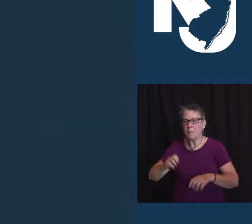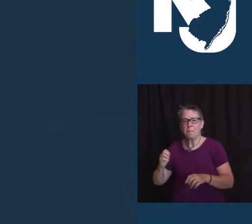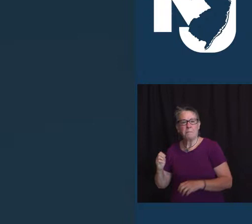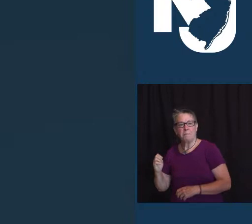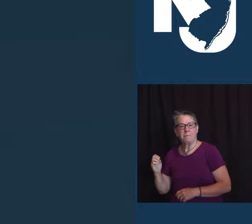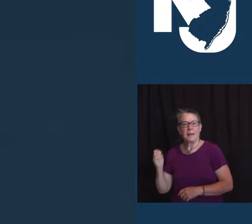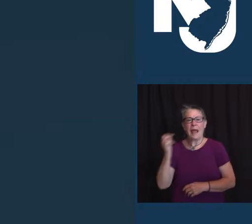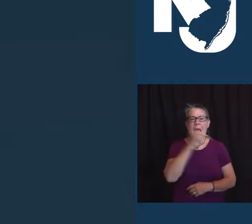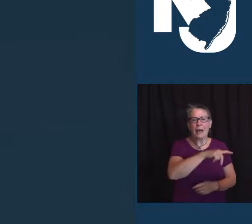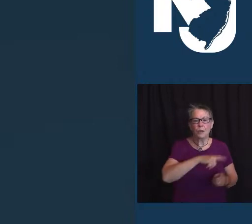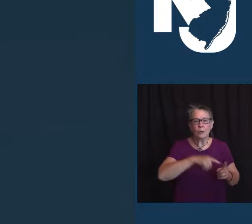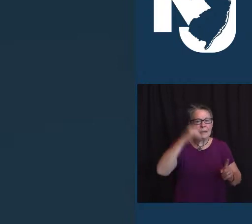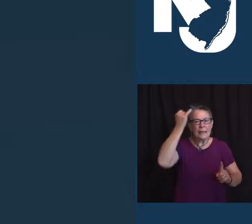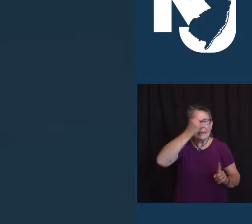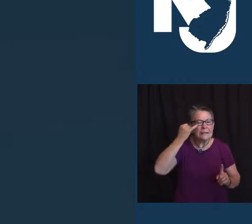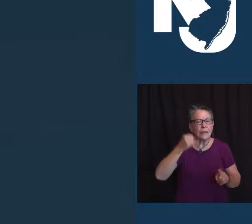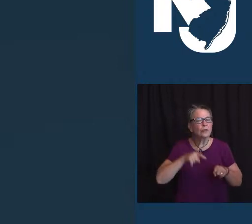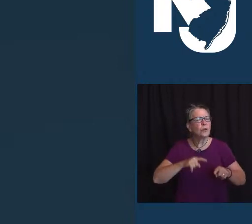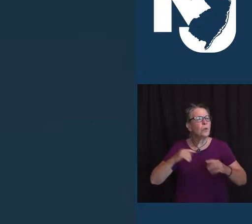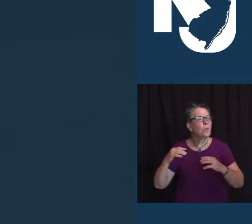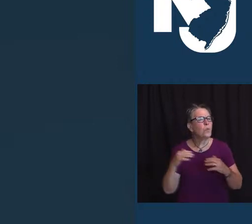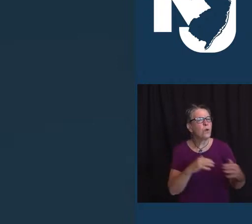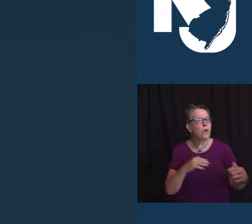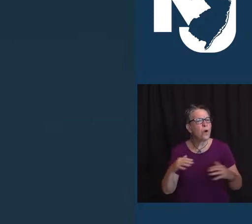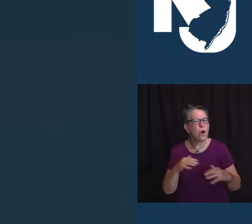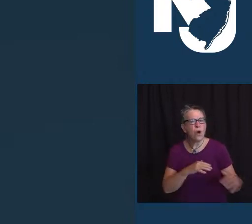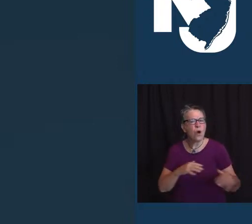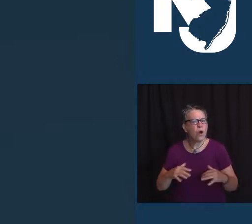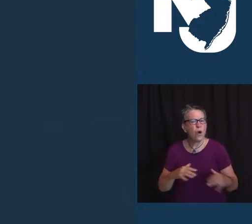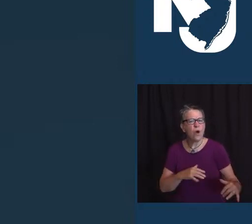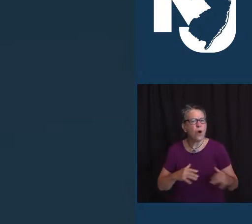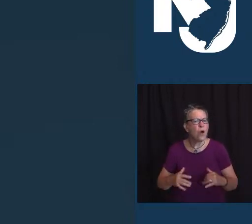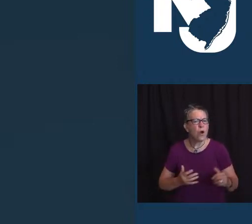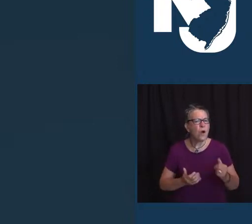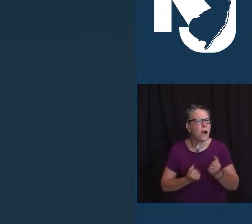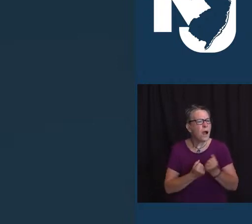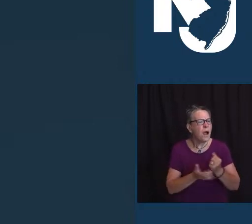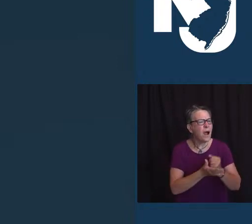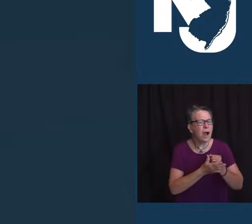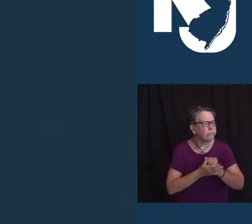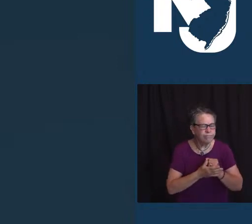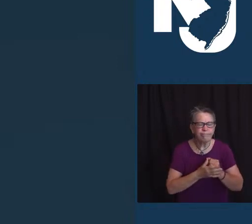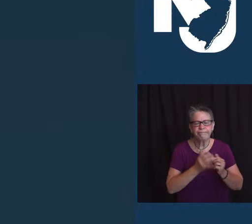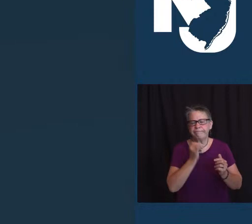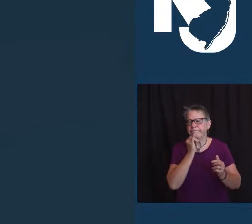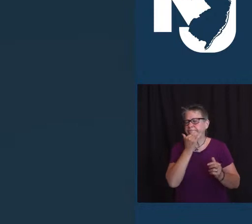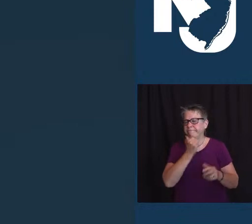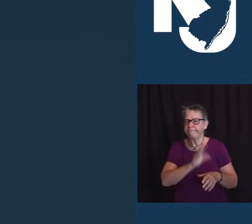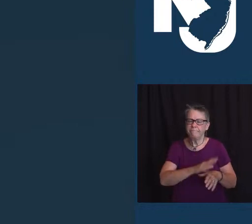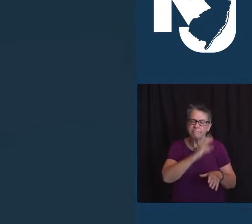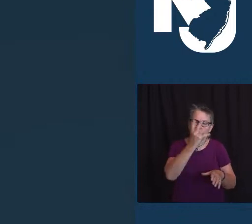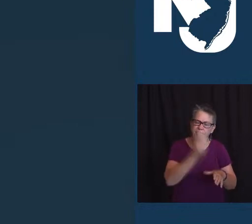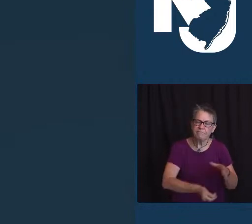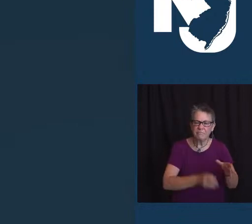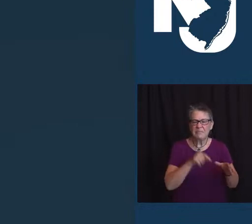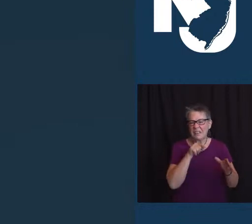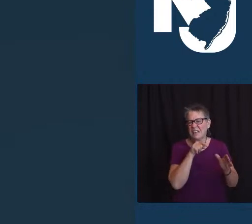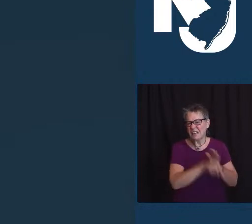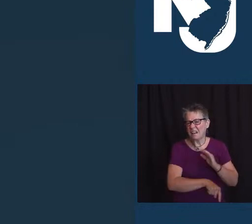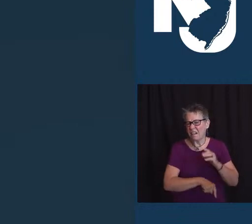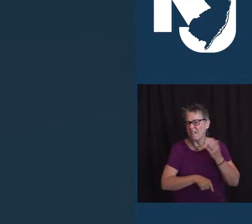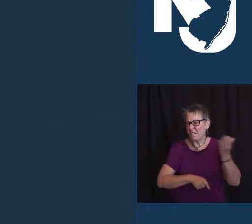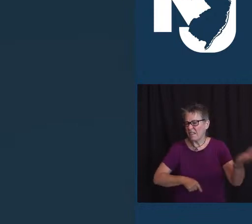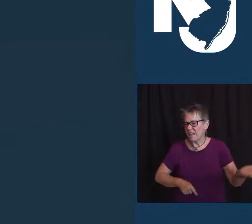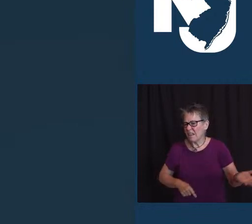in World War II, sustaining mortal wounds at the Battle of Matera. While she never again saw her father, Maria knew he died